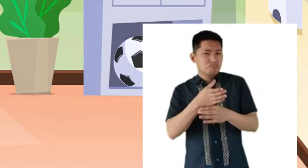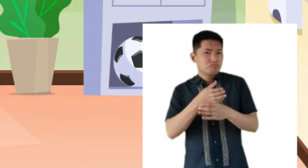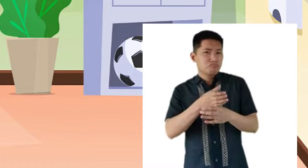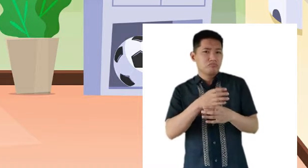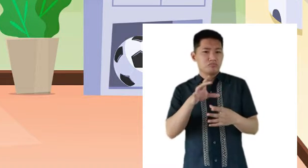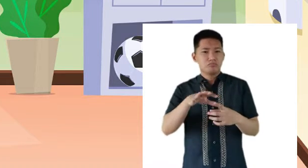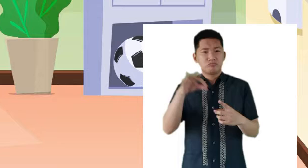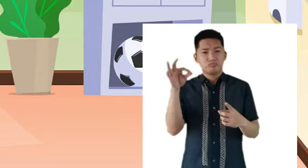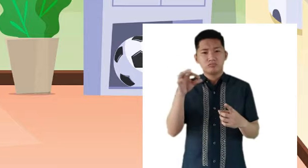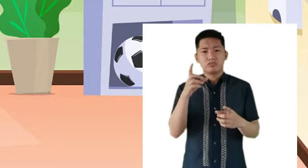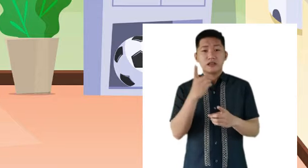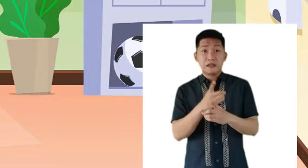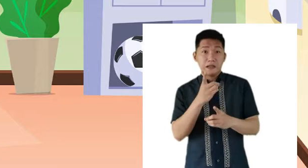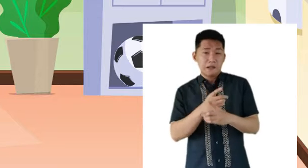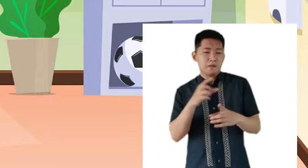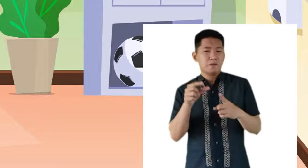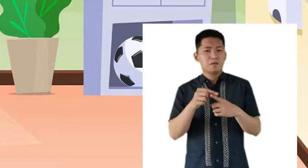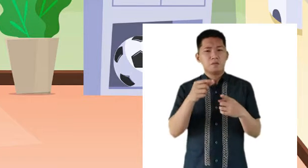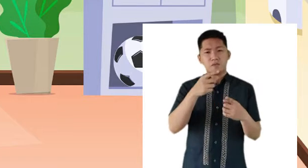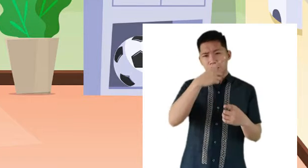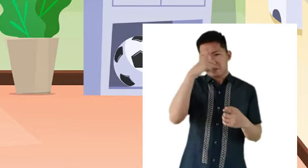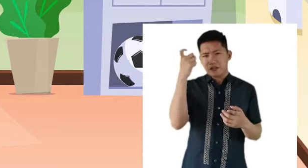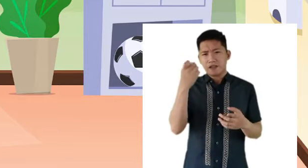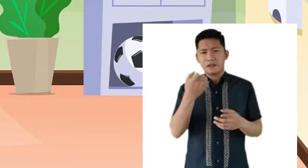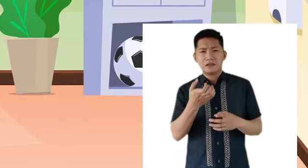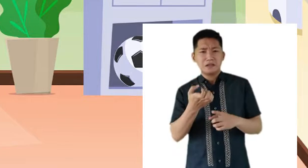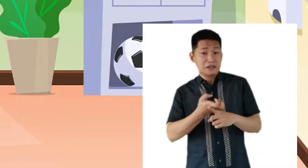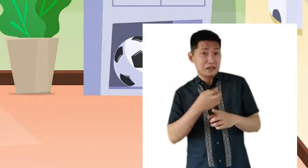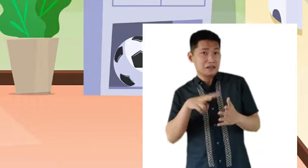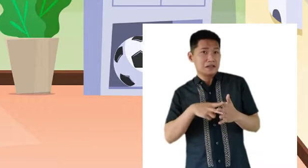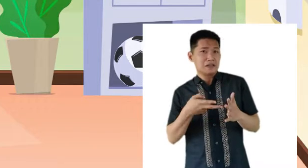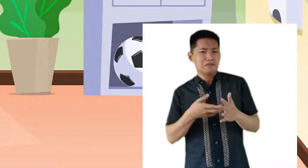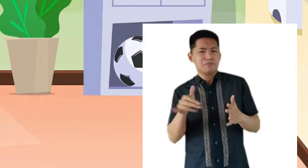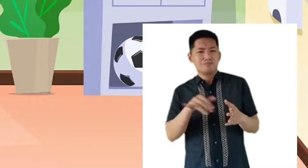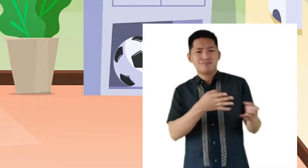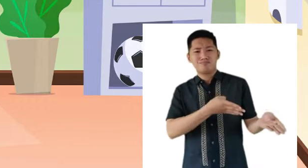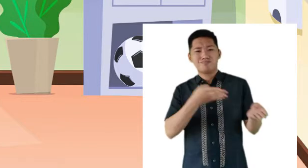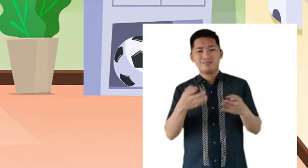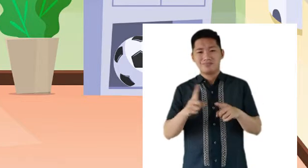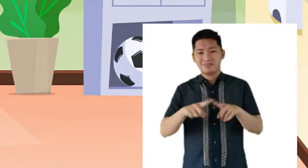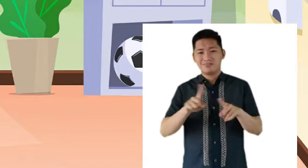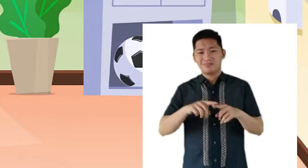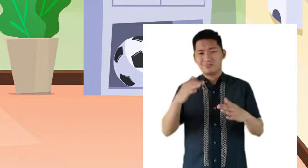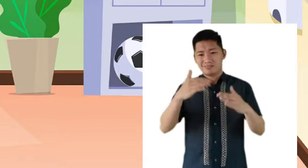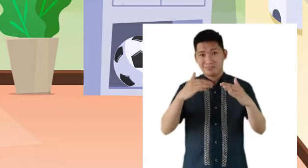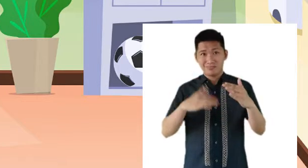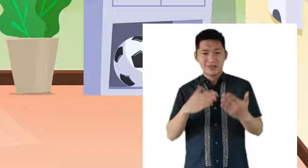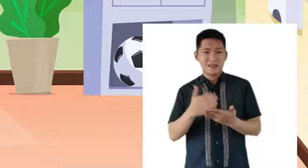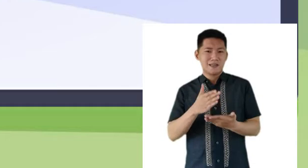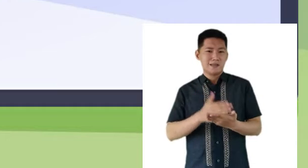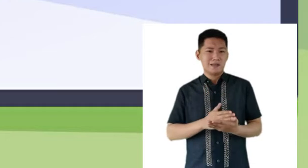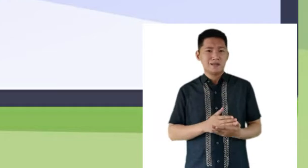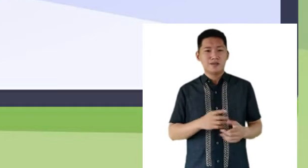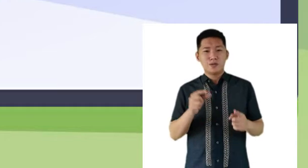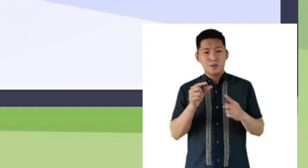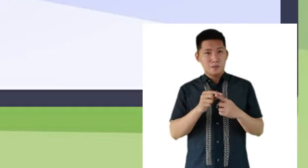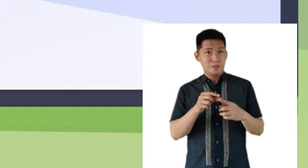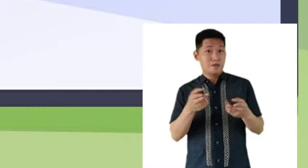each synonym carries different layers of meaning to the word you are currently using.